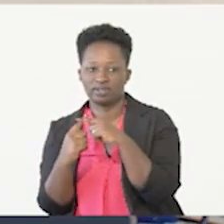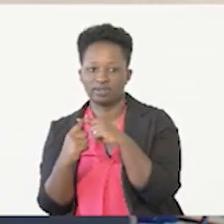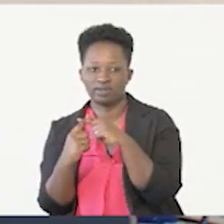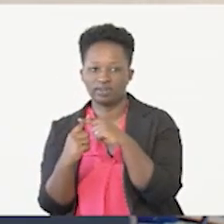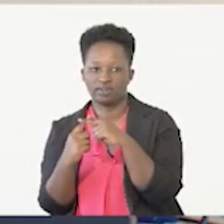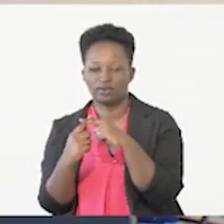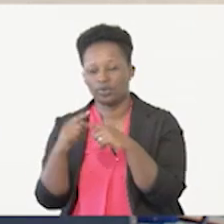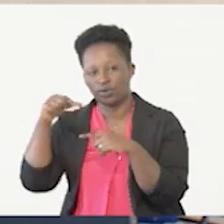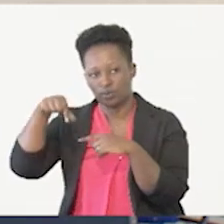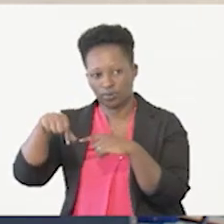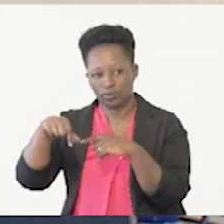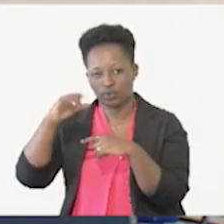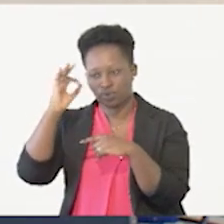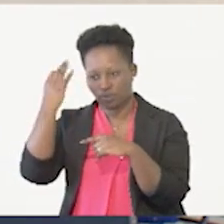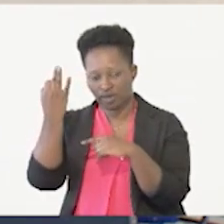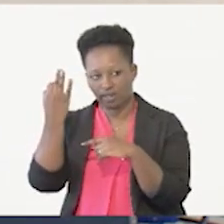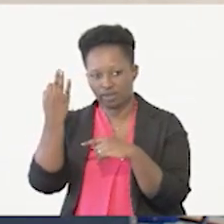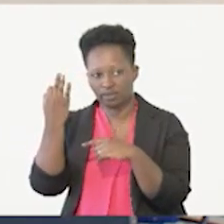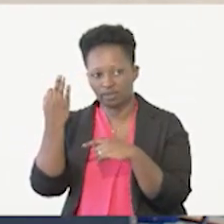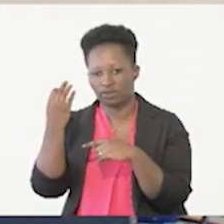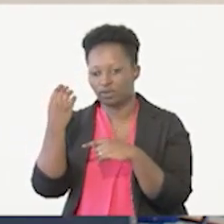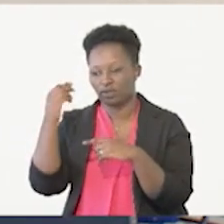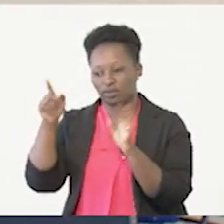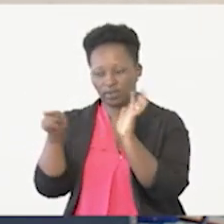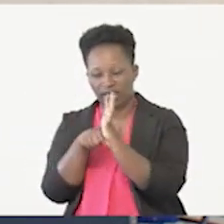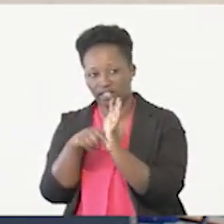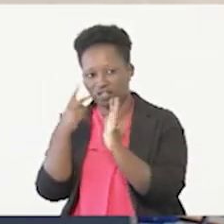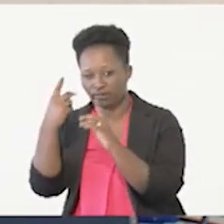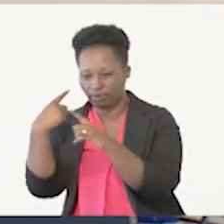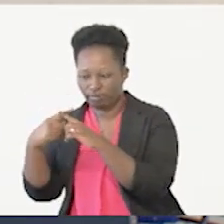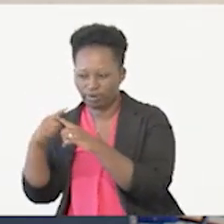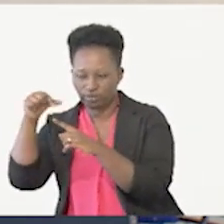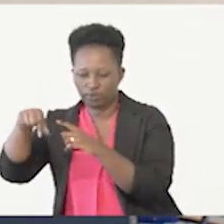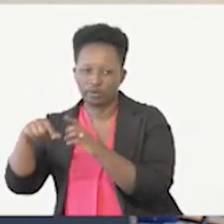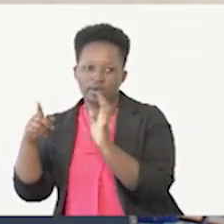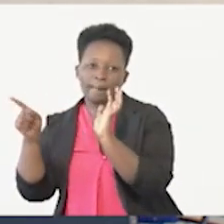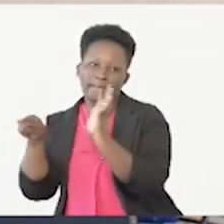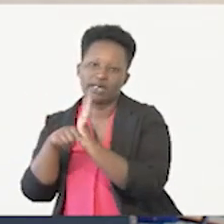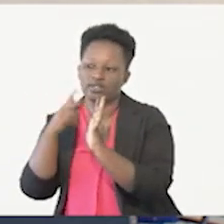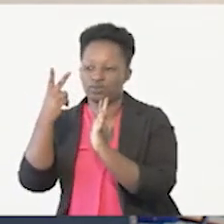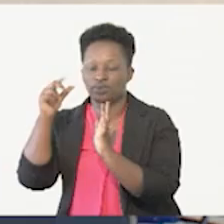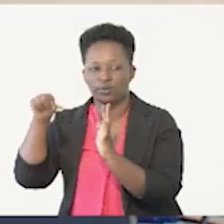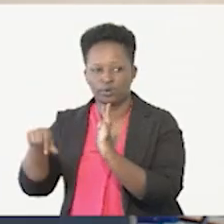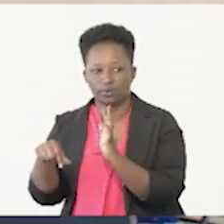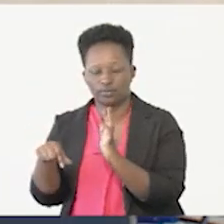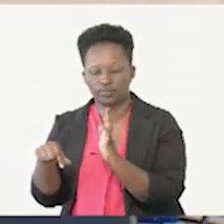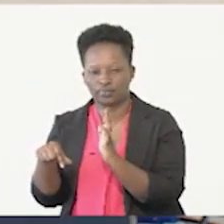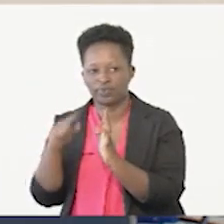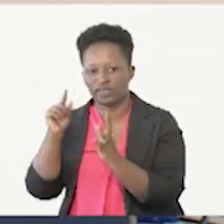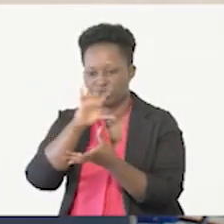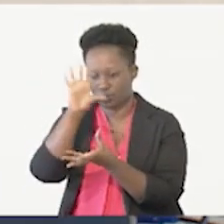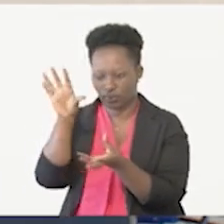times q, you will get q squared. Q times negative 2 minus 2q. So now this is the